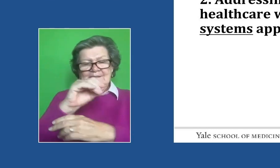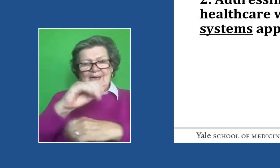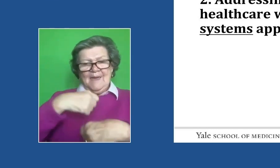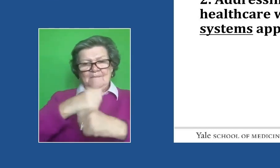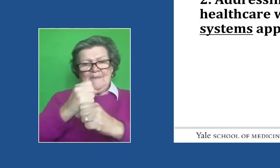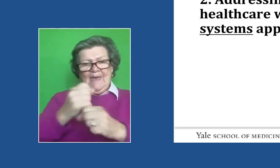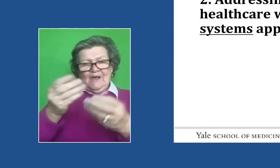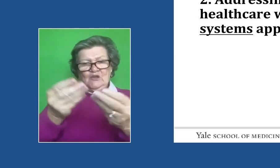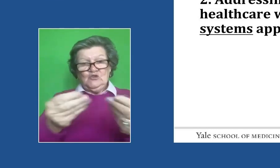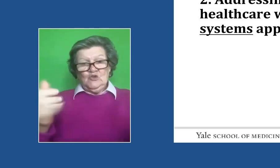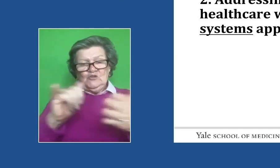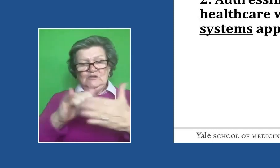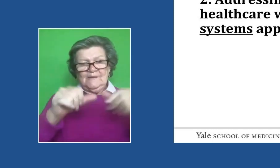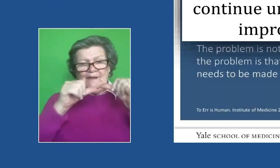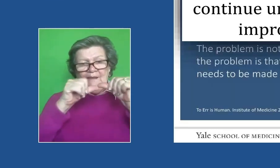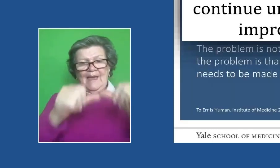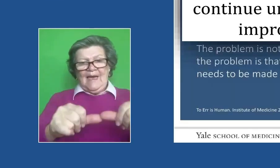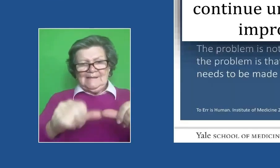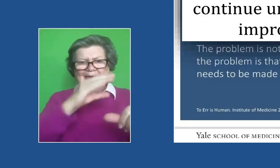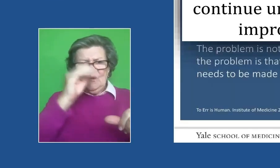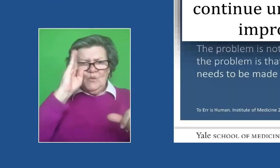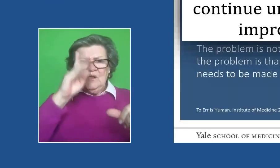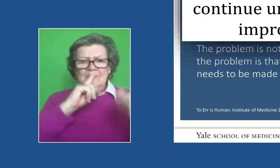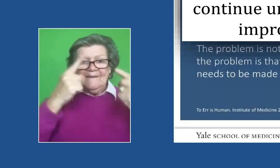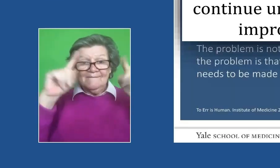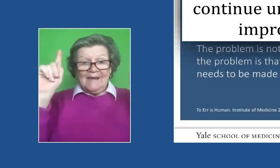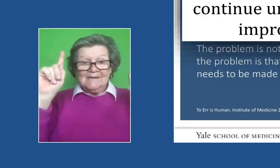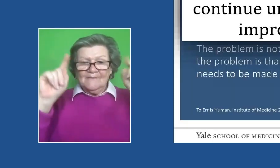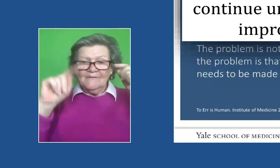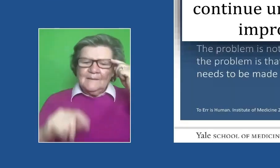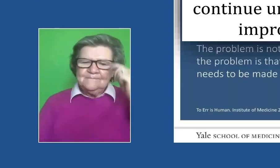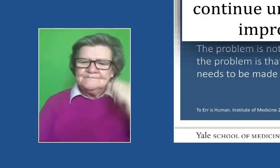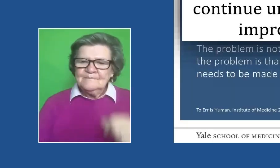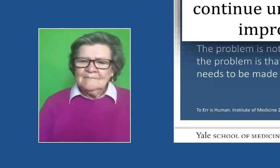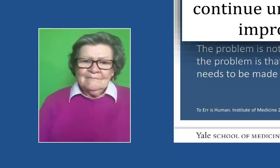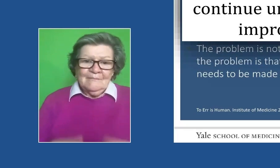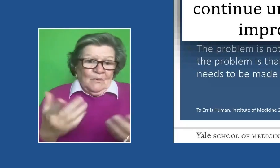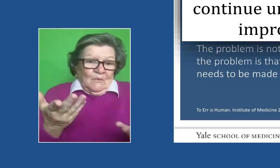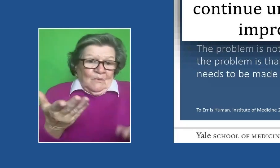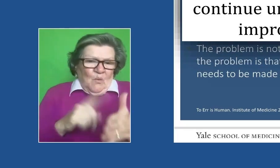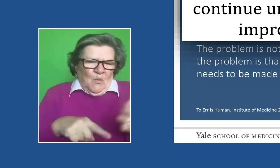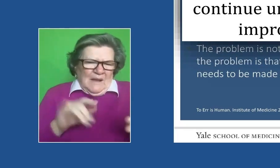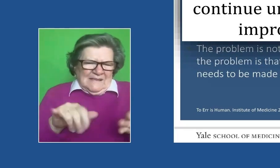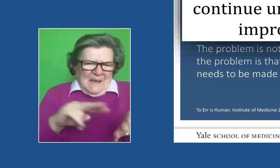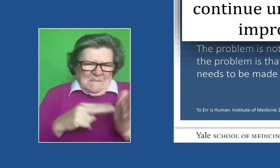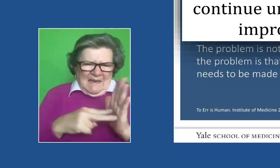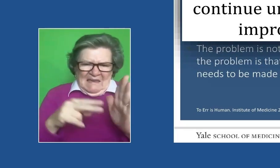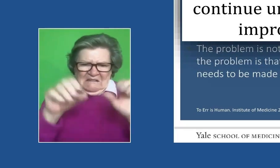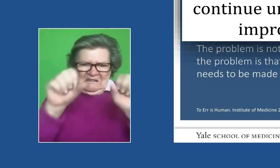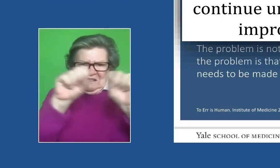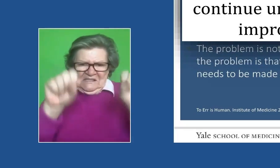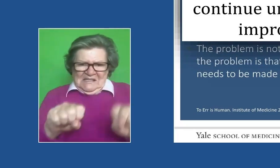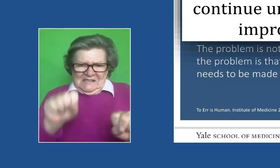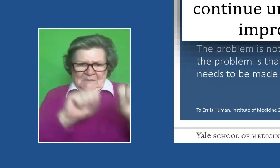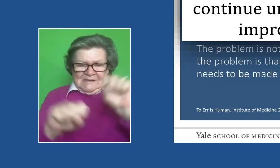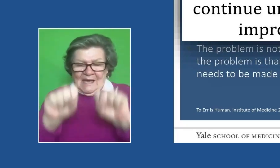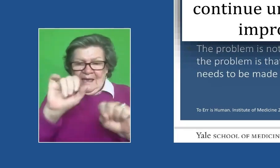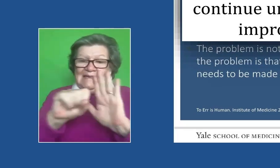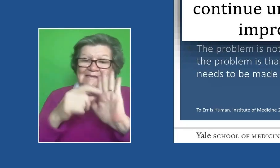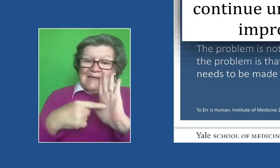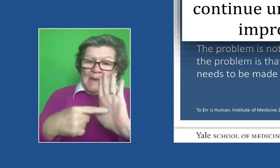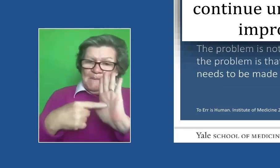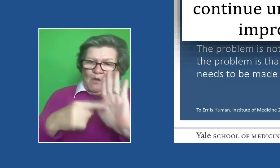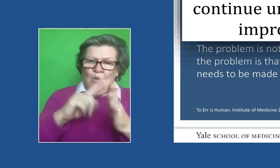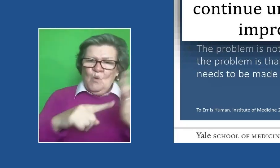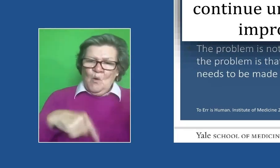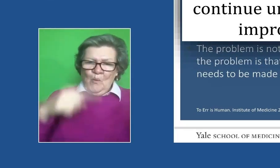solutions that are long-lasting and effective. So what does that mean, system science? And here is an example of when we think